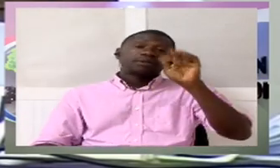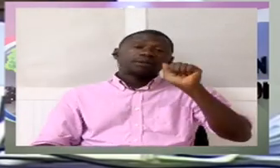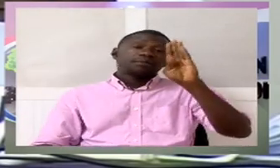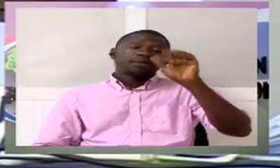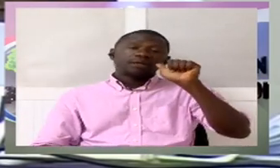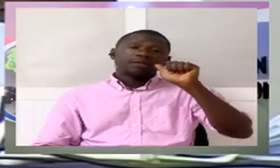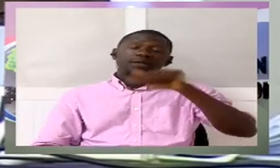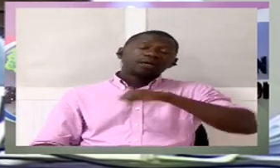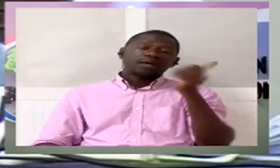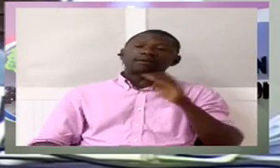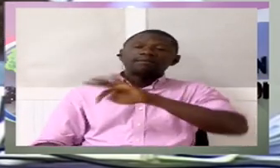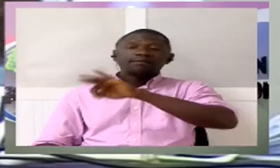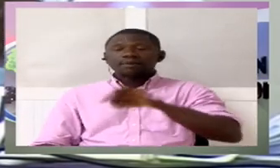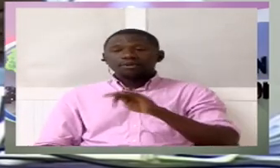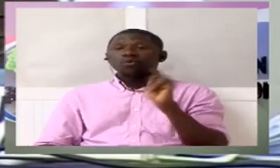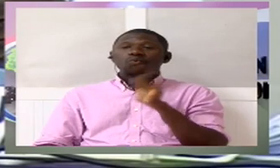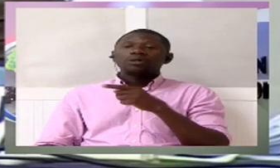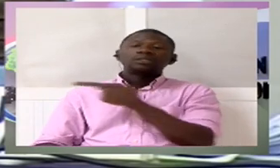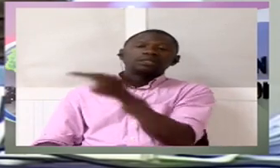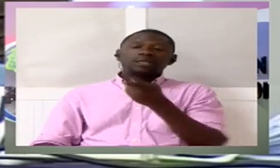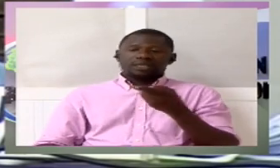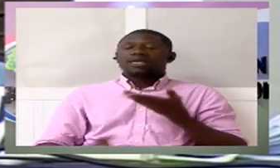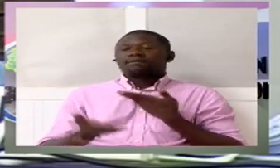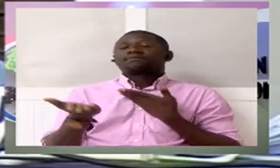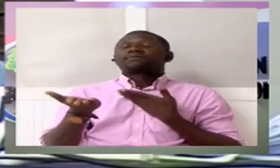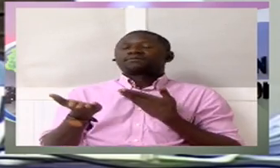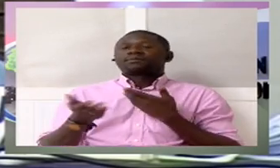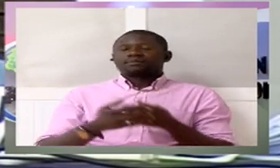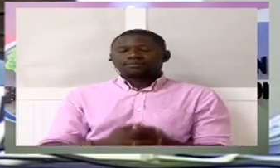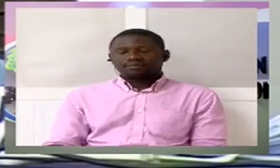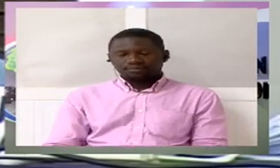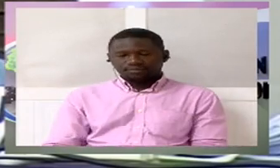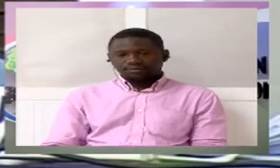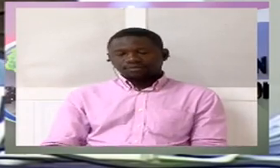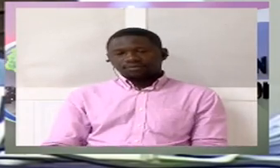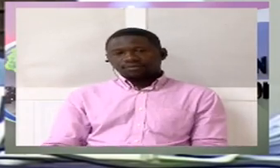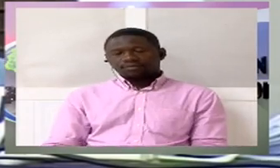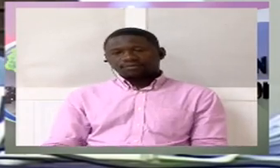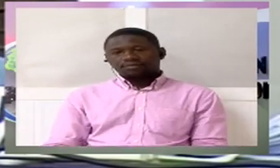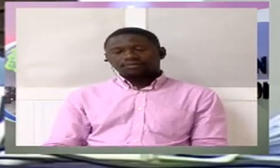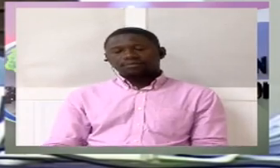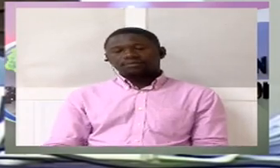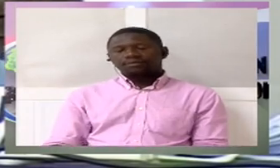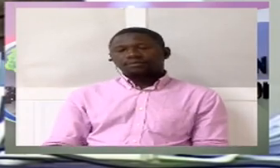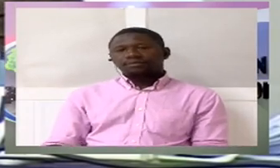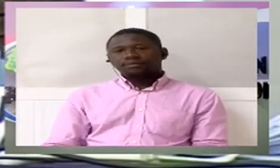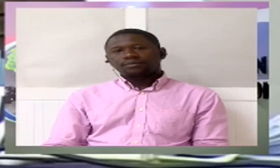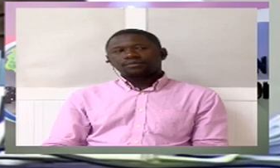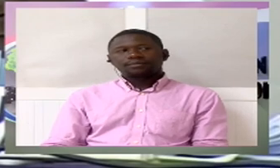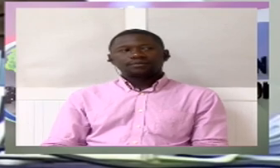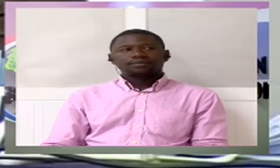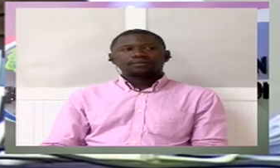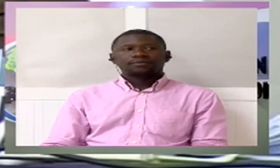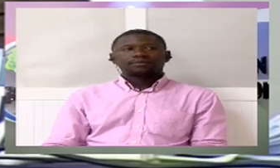were. Ani mfanang ye nyin kala mutandiro itandi ka foko idima Baba Job amementi bi anin